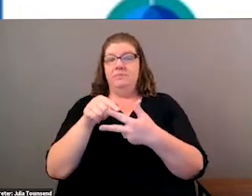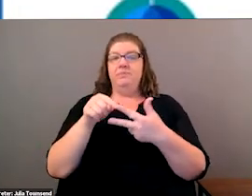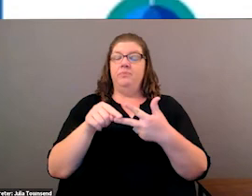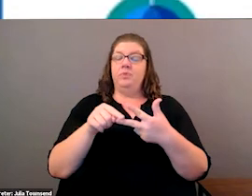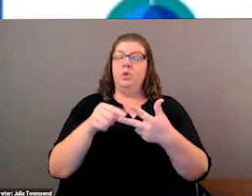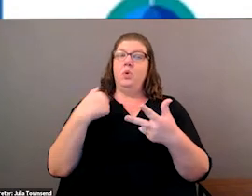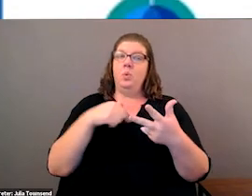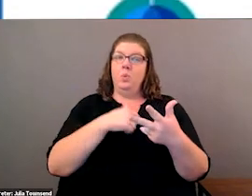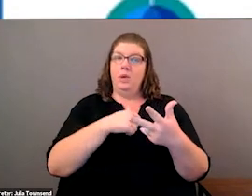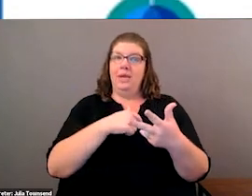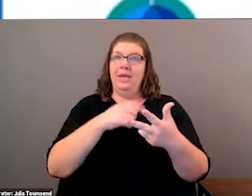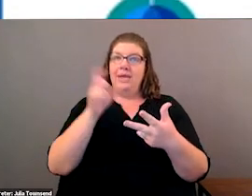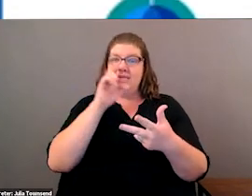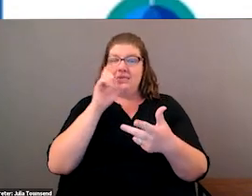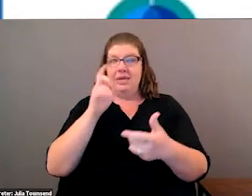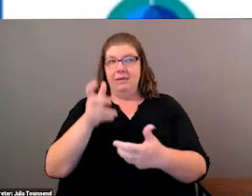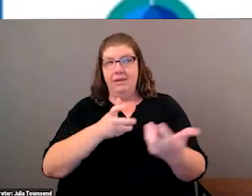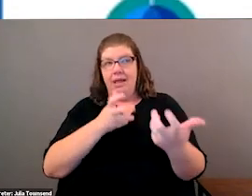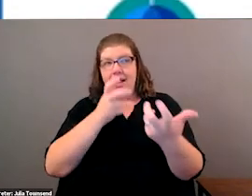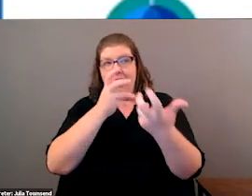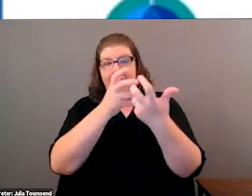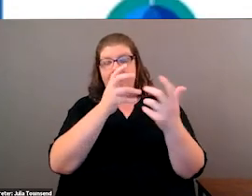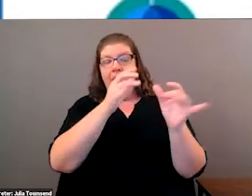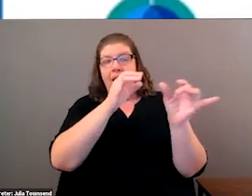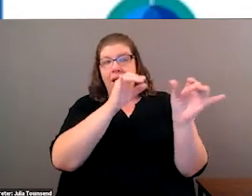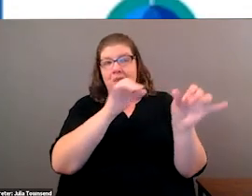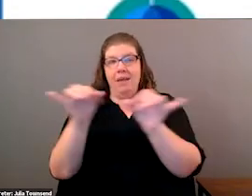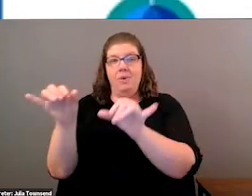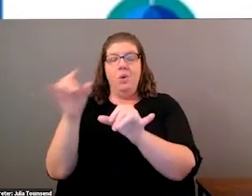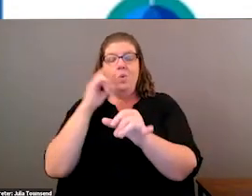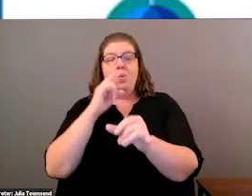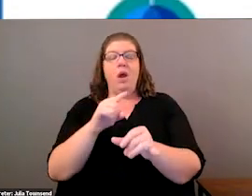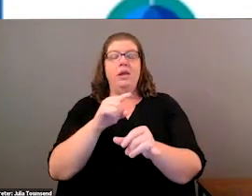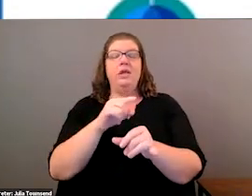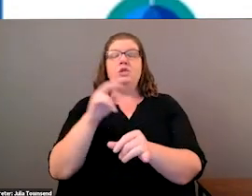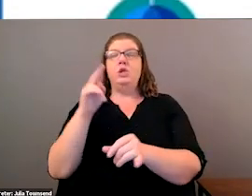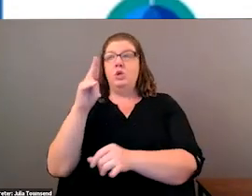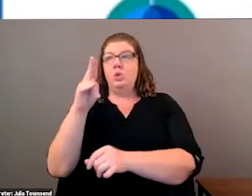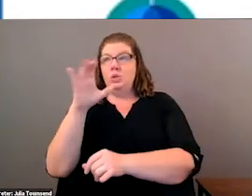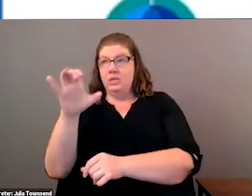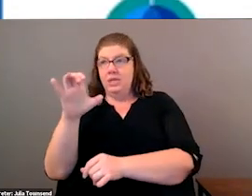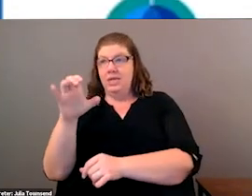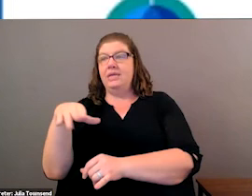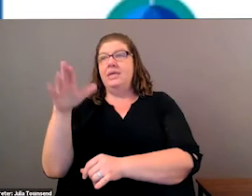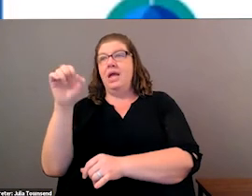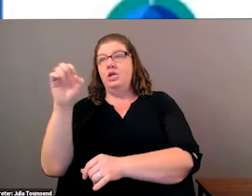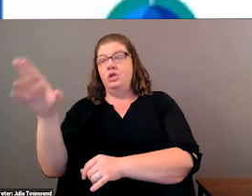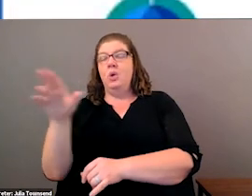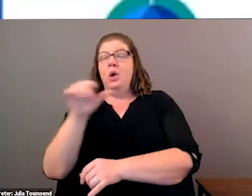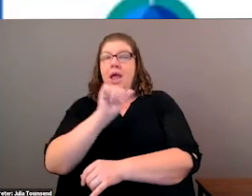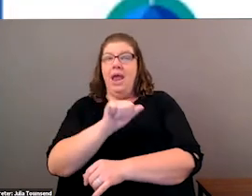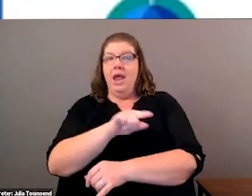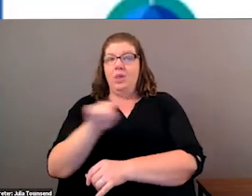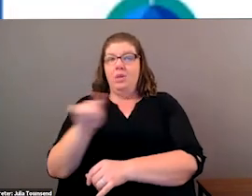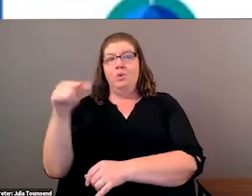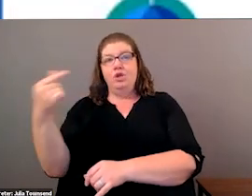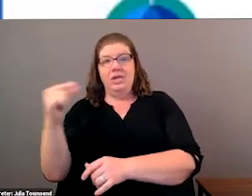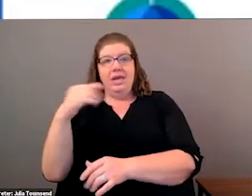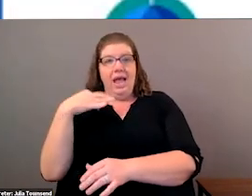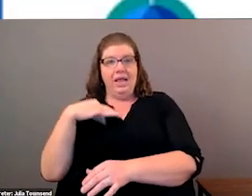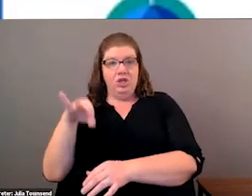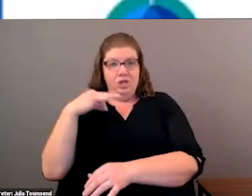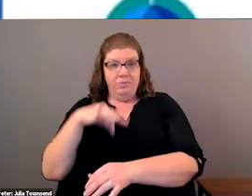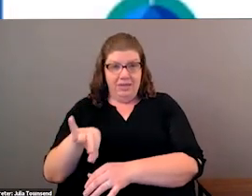seek alignment between what constitutes UC-CSU A through G eligibility and our